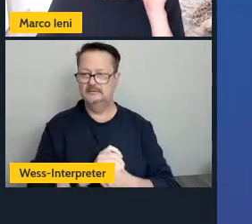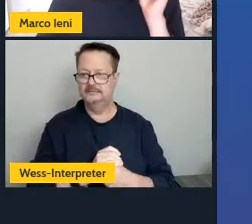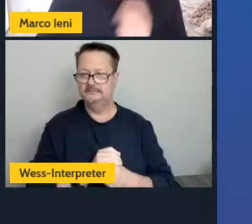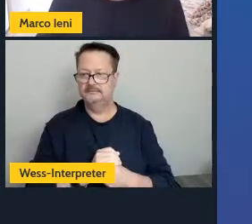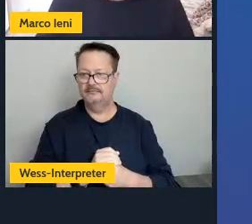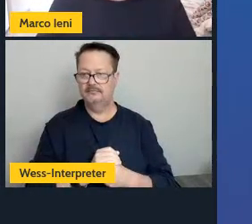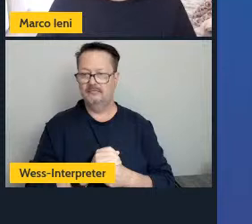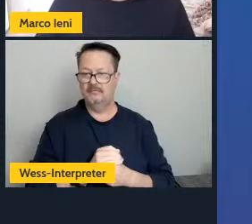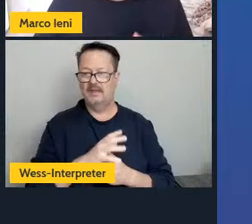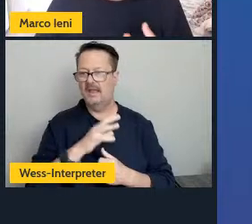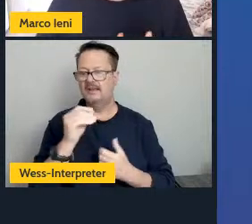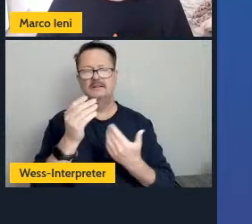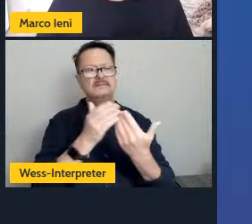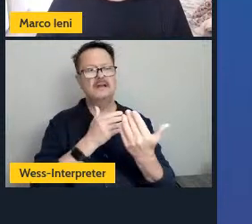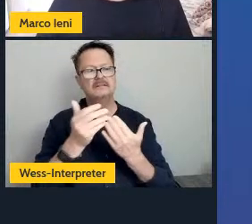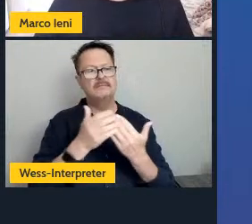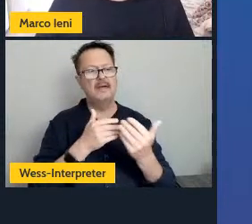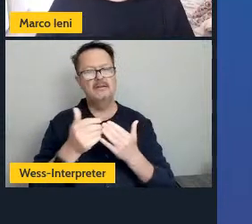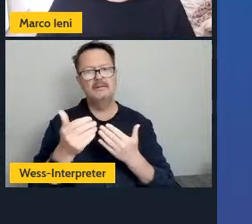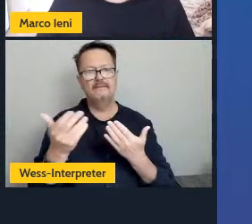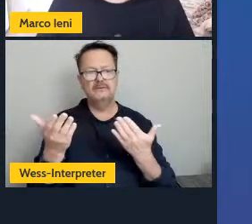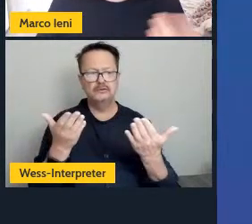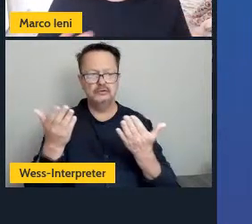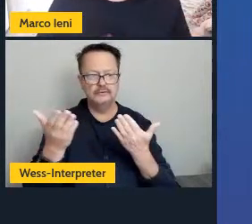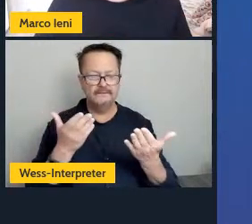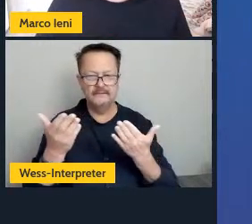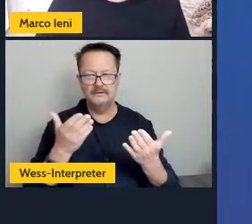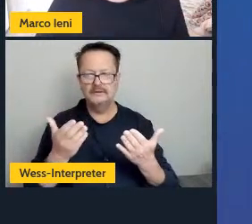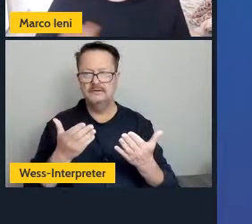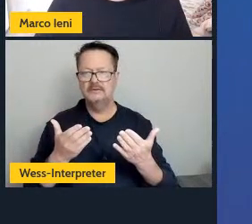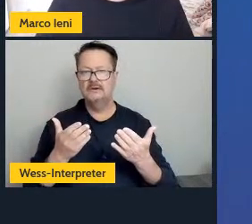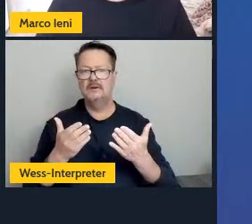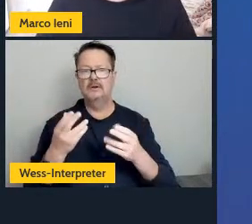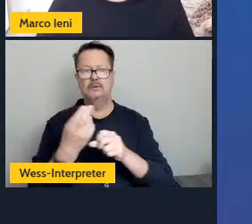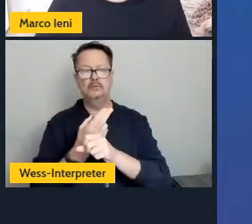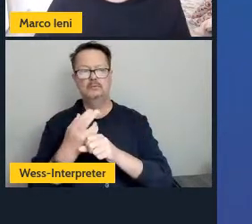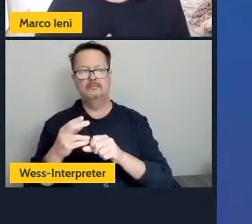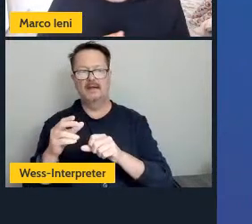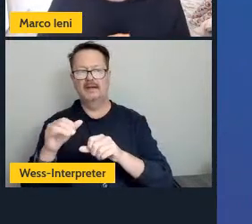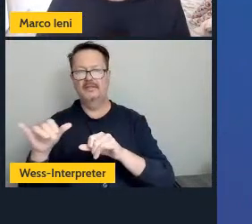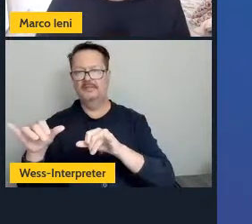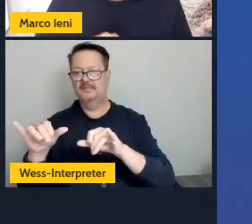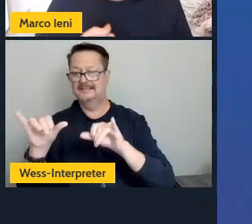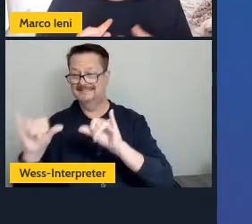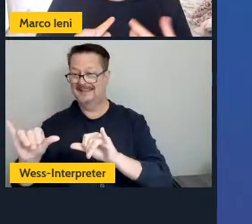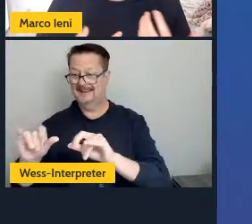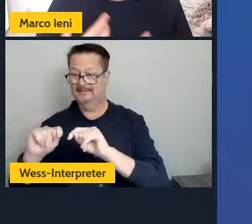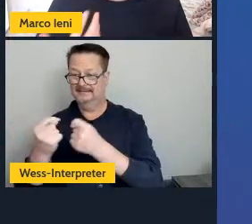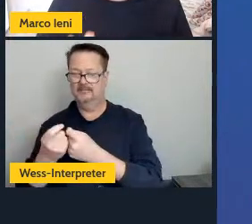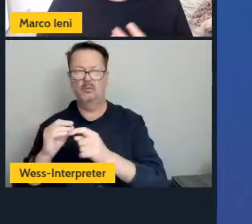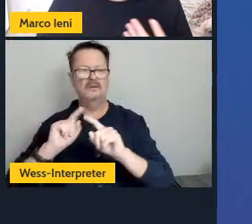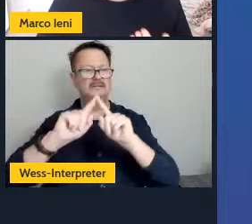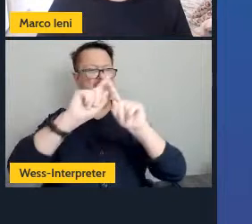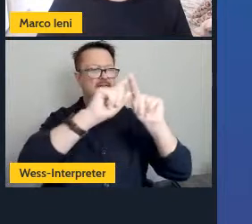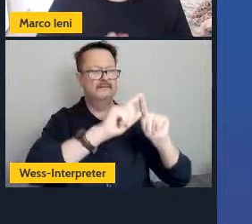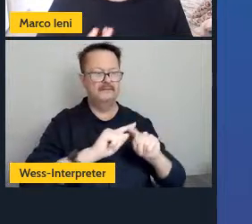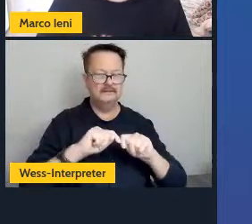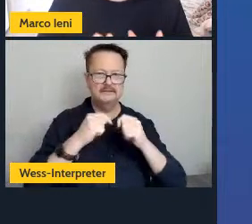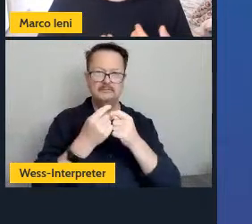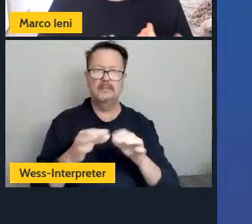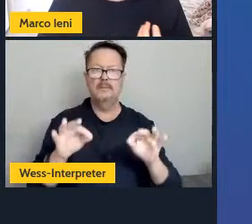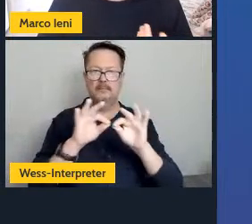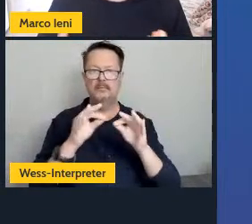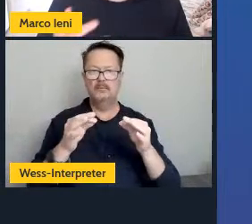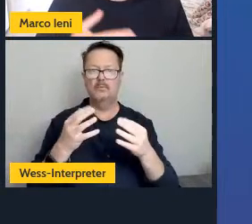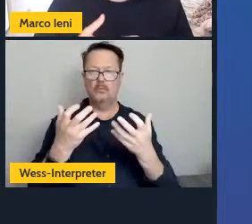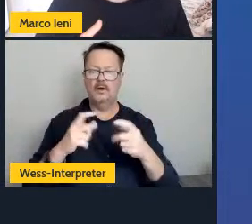And it doesn't matter if these services are owned by the same team or by different teams. The important thing that I want to highlight